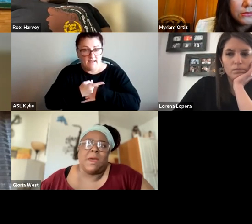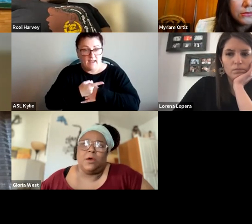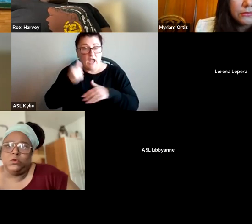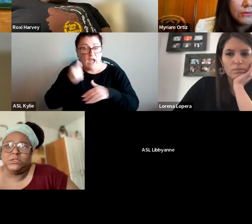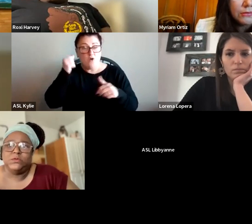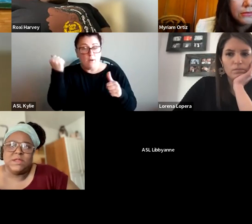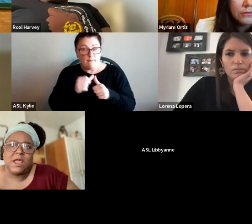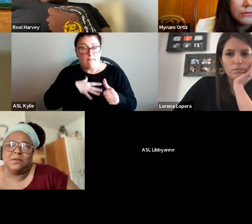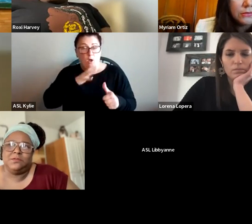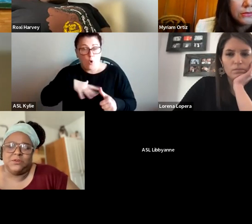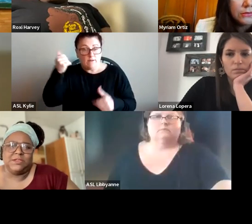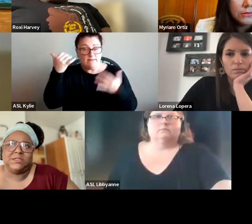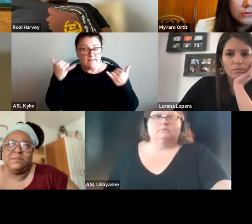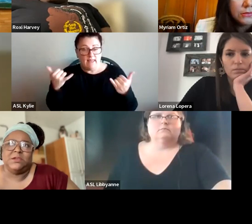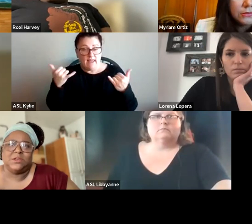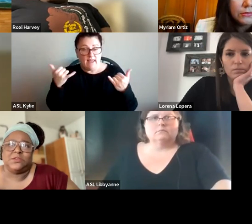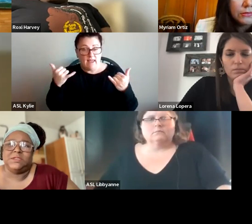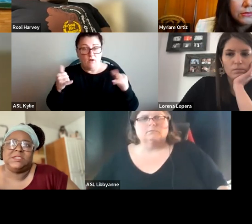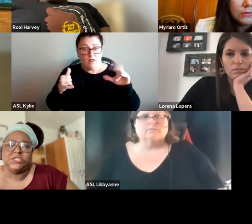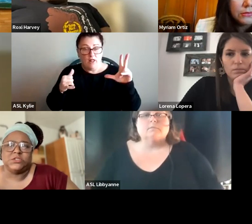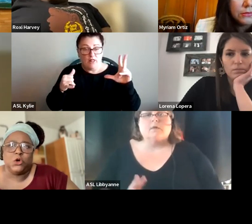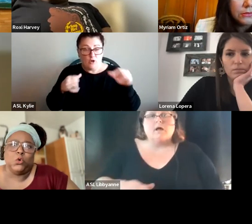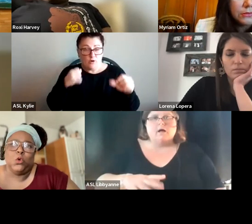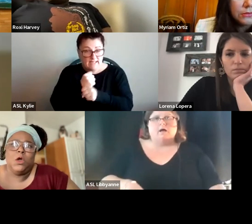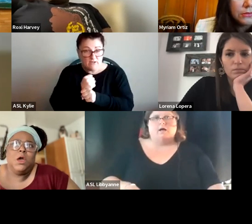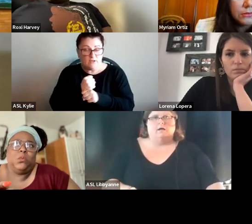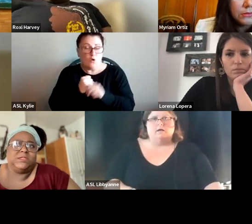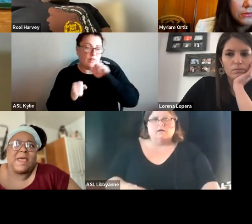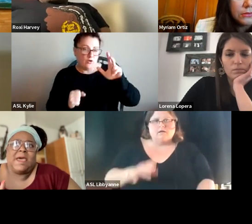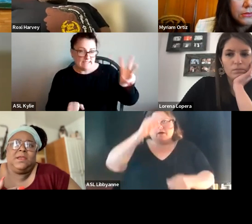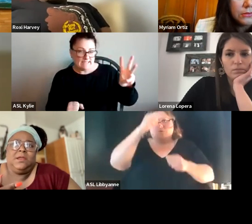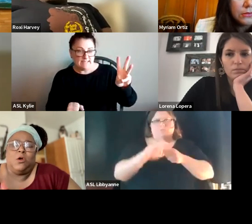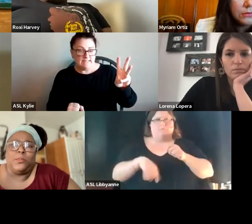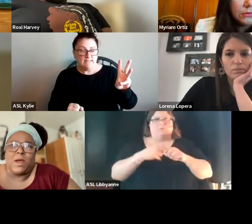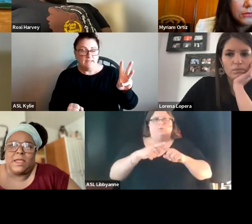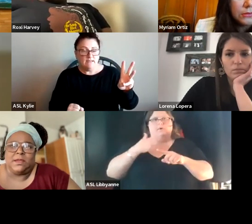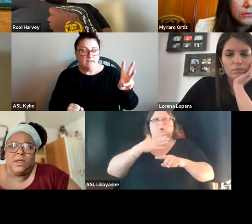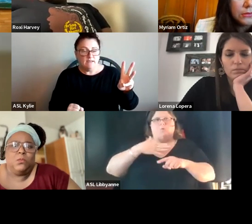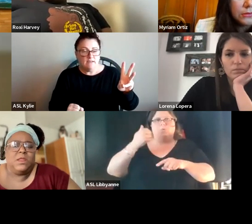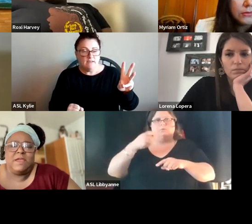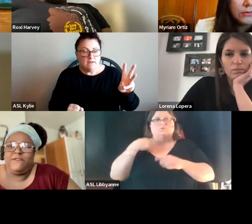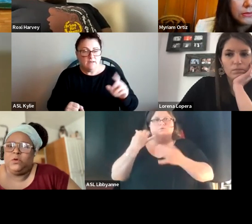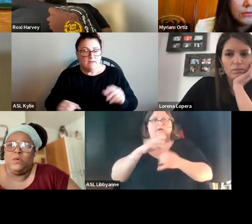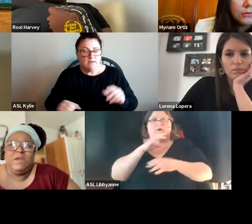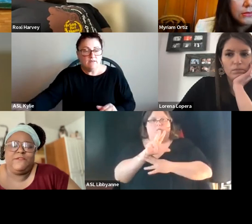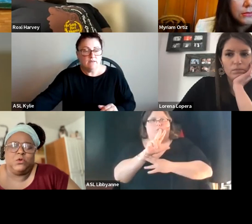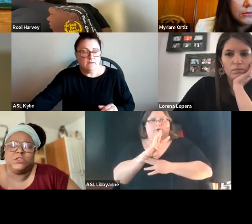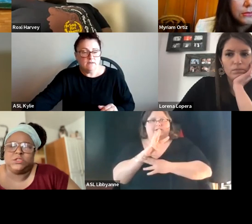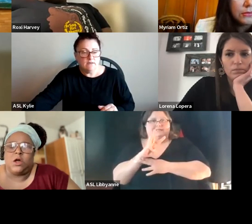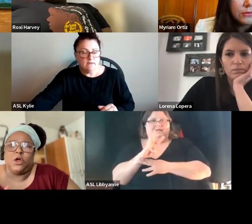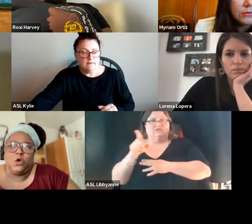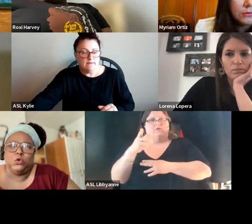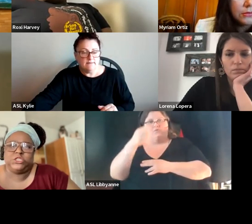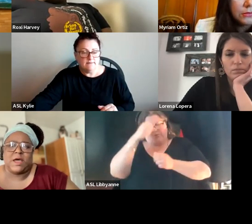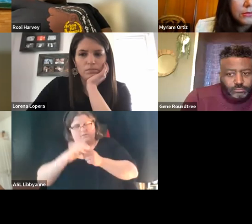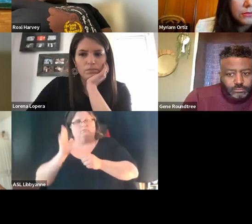remember when my oldest, who's now 36 years old, was at O'Brien. When we focused